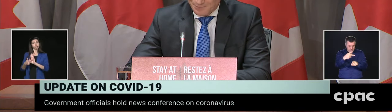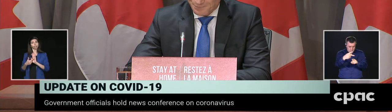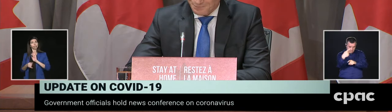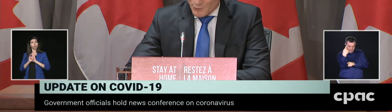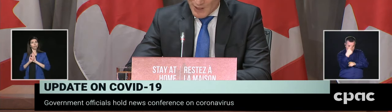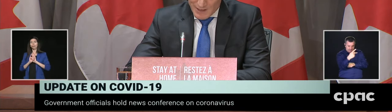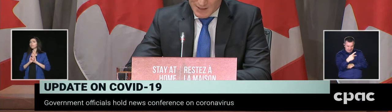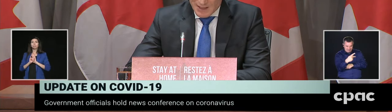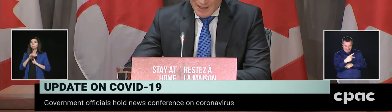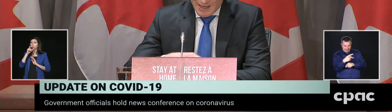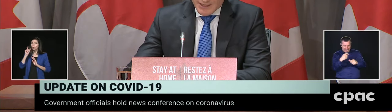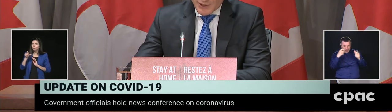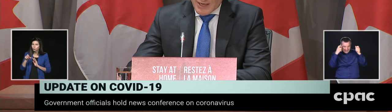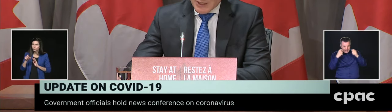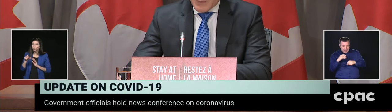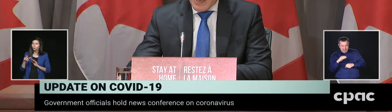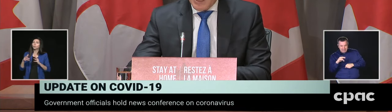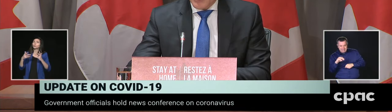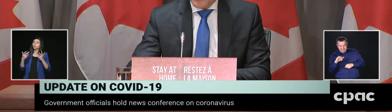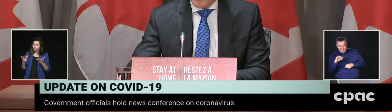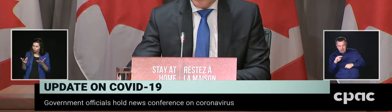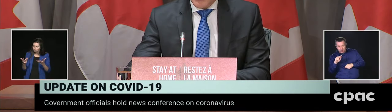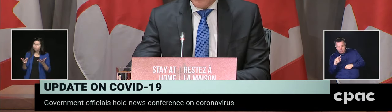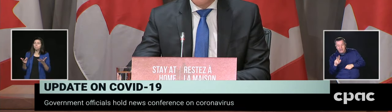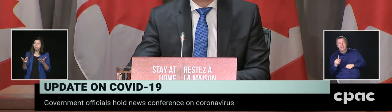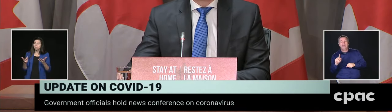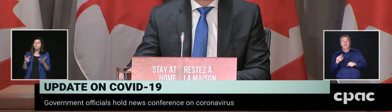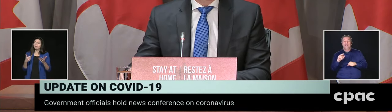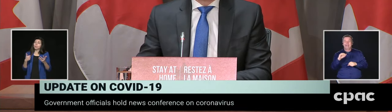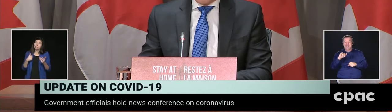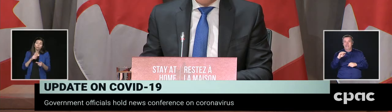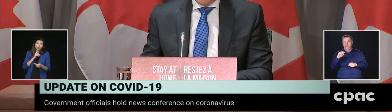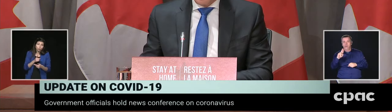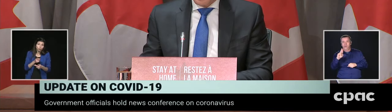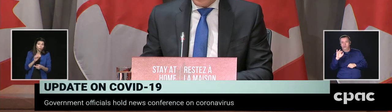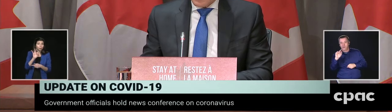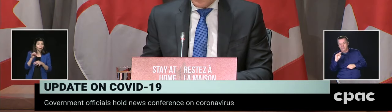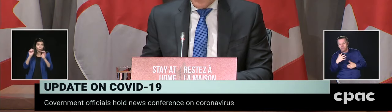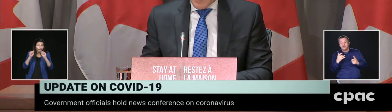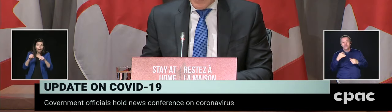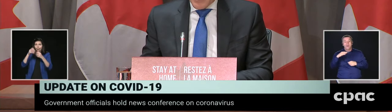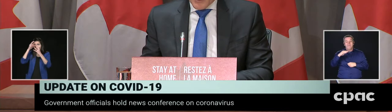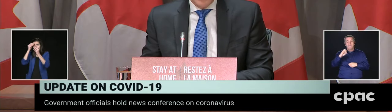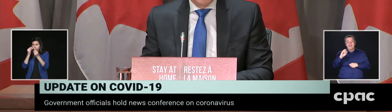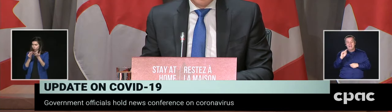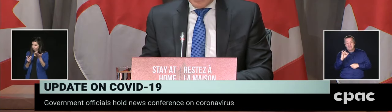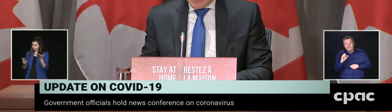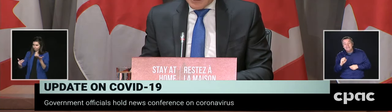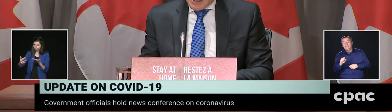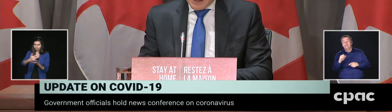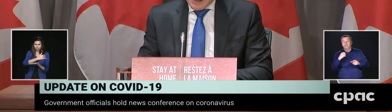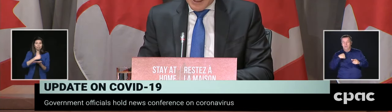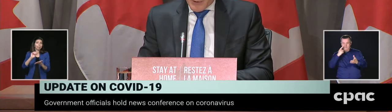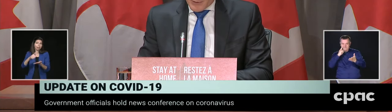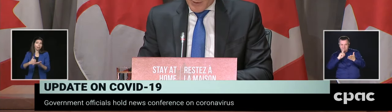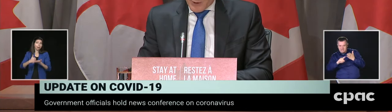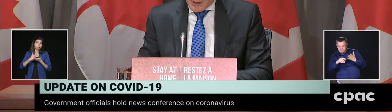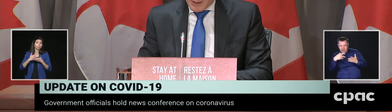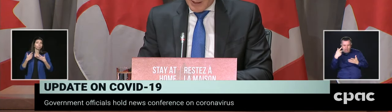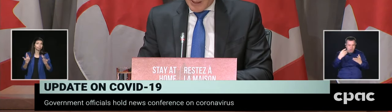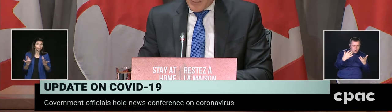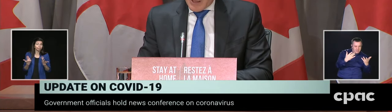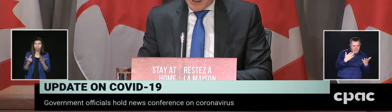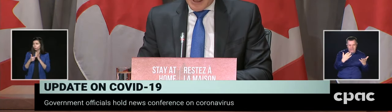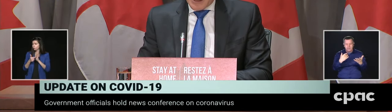Métis, ou des Métis, et c'est un aspect que nous continuons d'examiner de près. On that note, I'd like to highlight some of the great